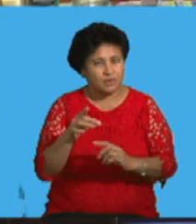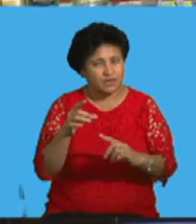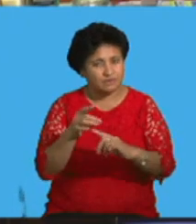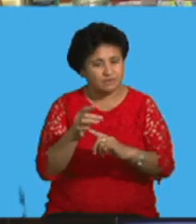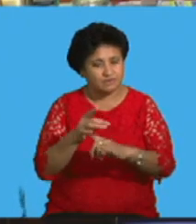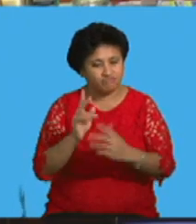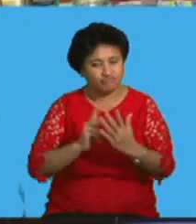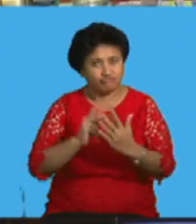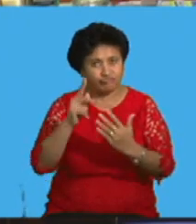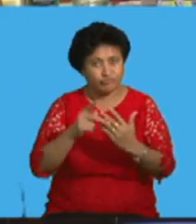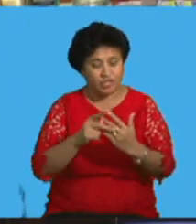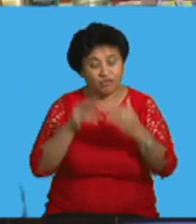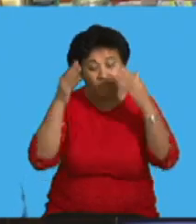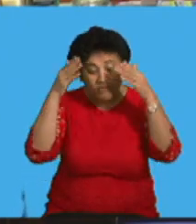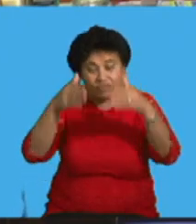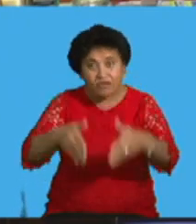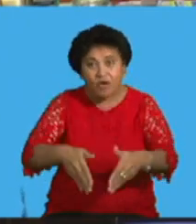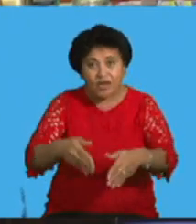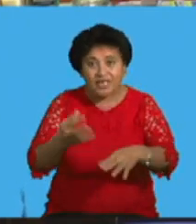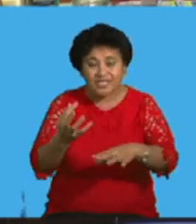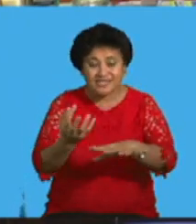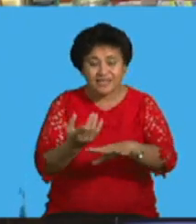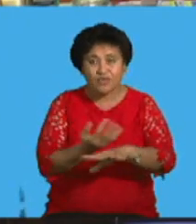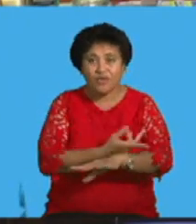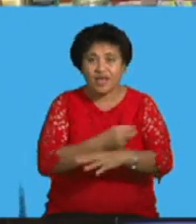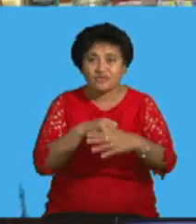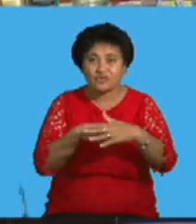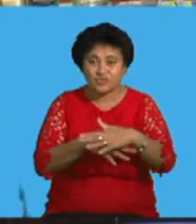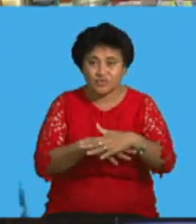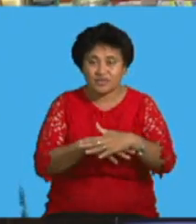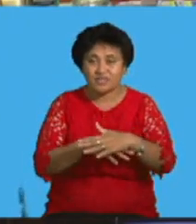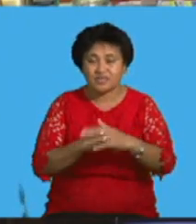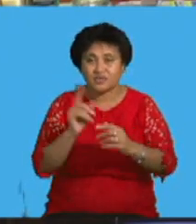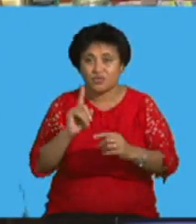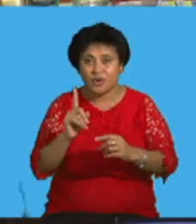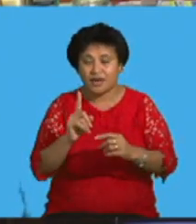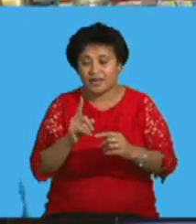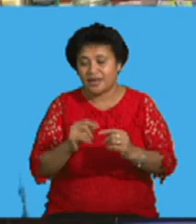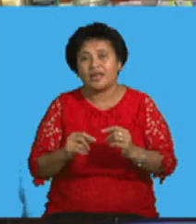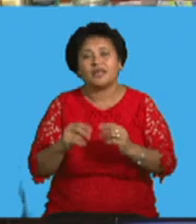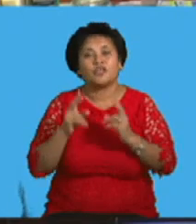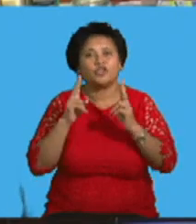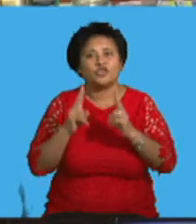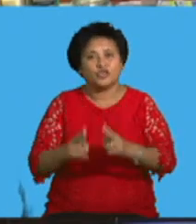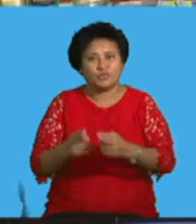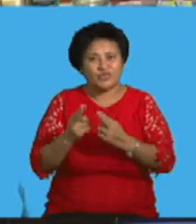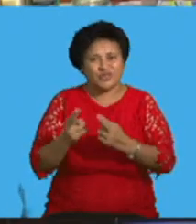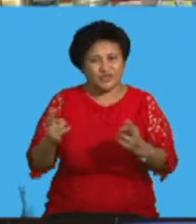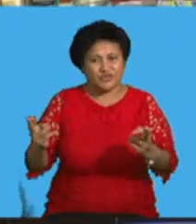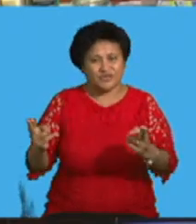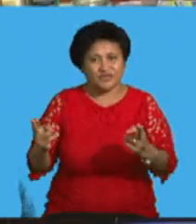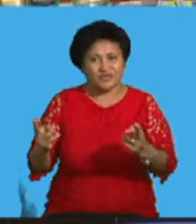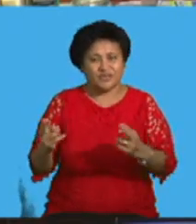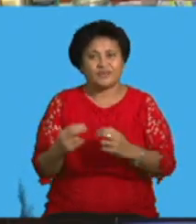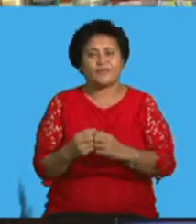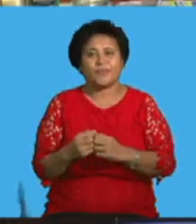the grassroots communities is the Integrated Human Resource Development Program, or commonly known